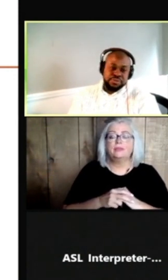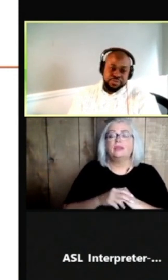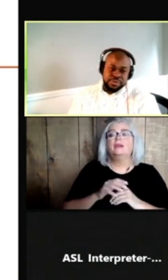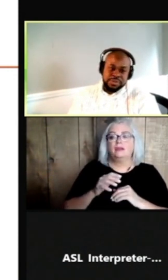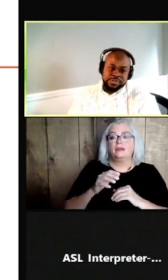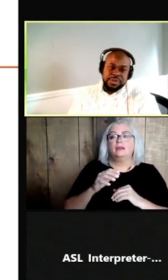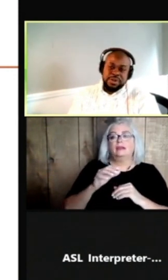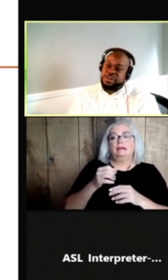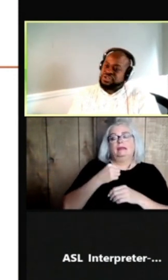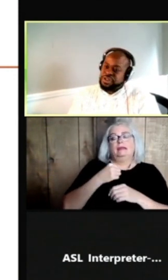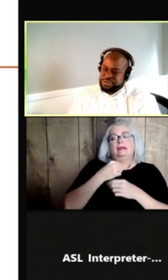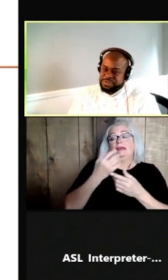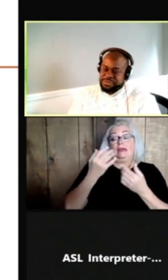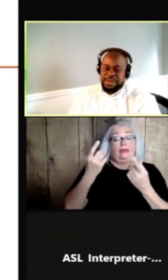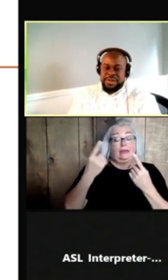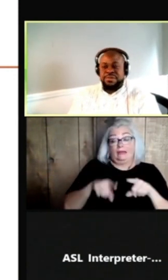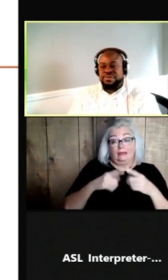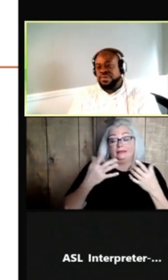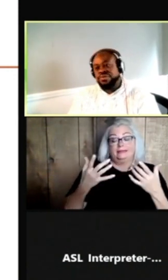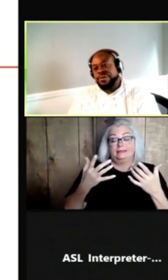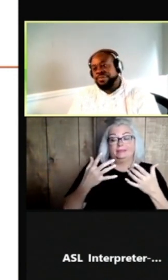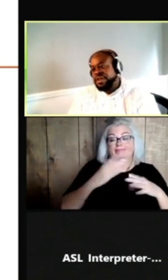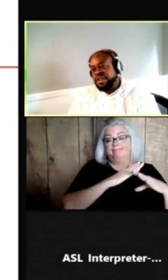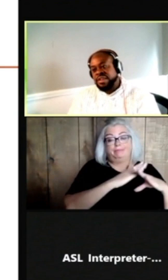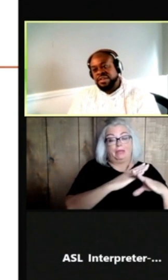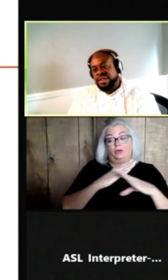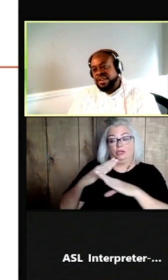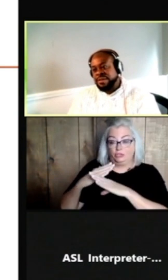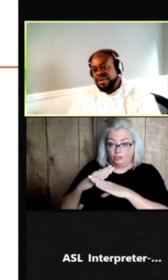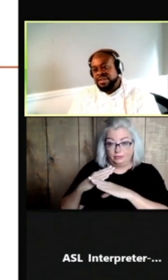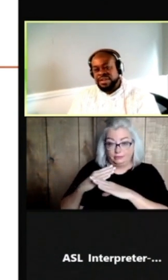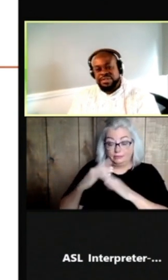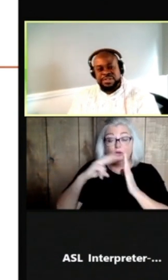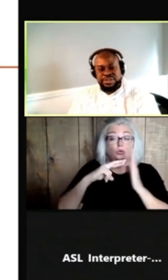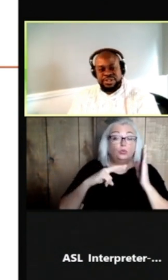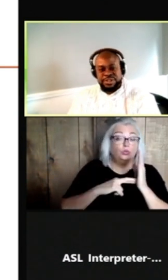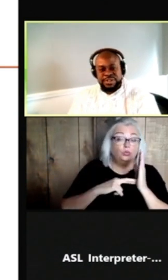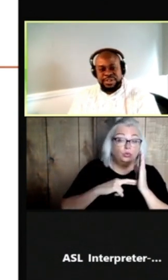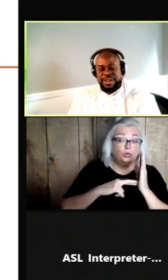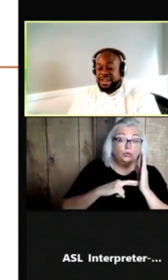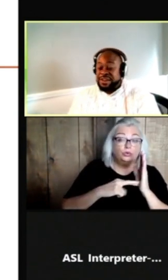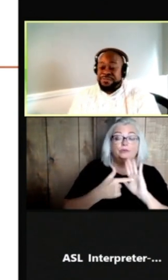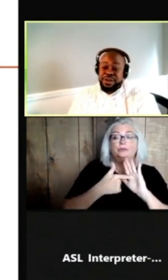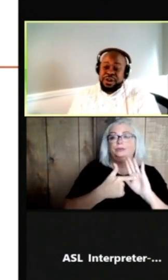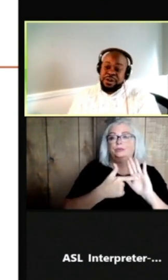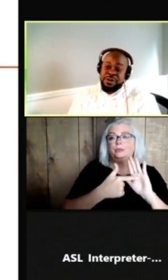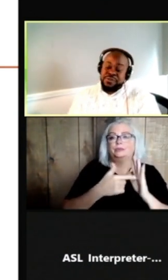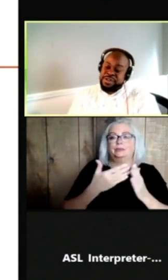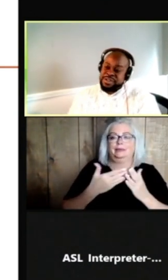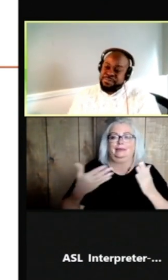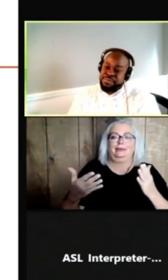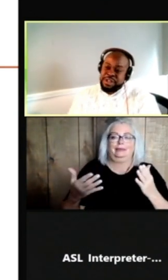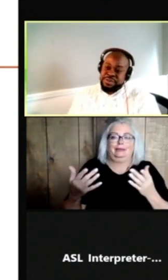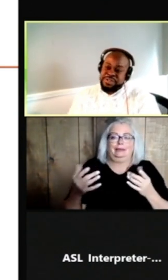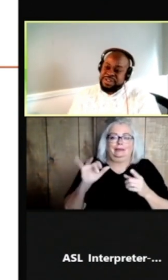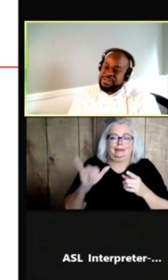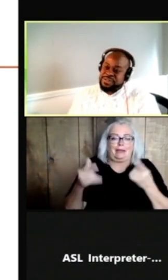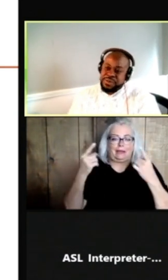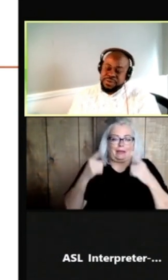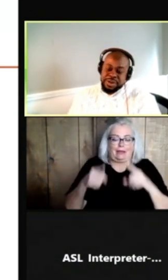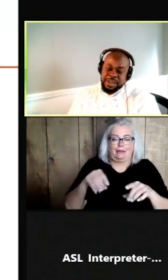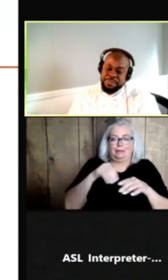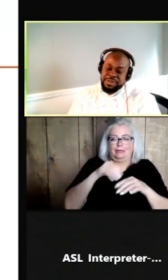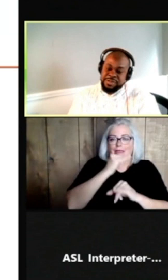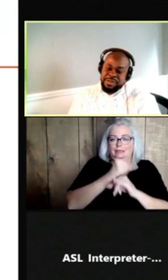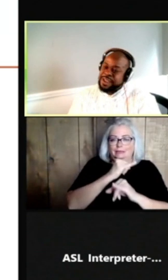barriers. Rules are structures. Rules represent the things that take place in institutions. And if there are, for example, literacy